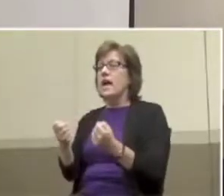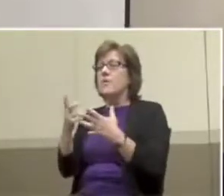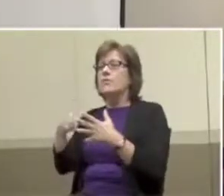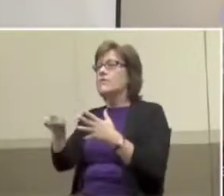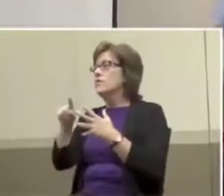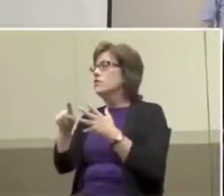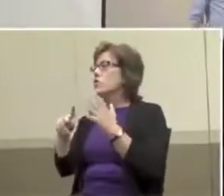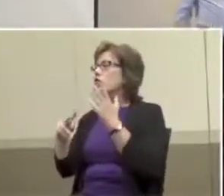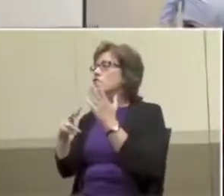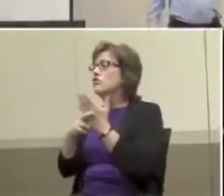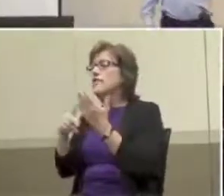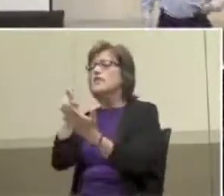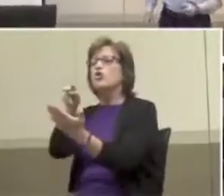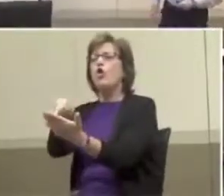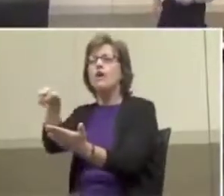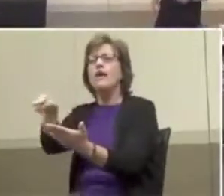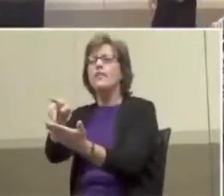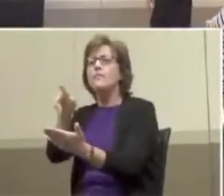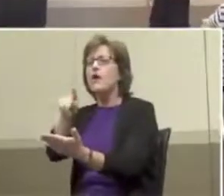PowerPoint?